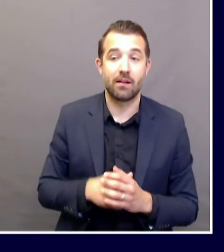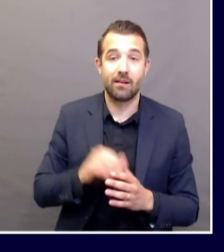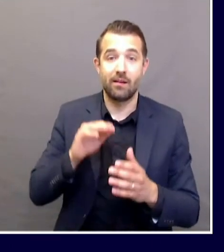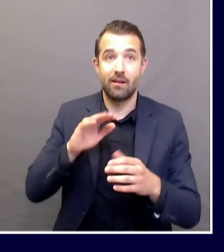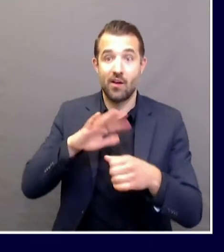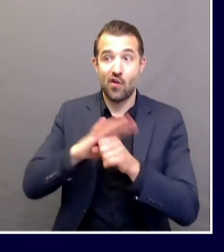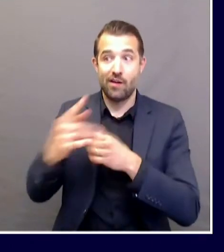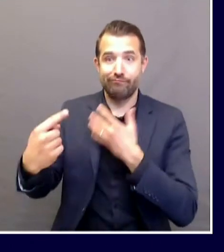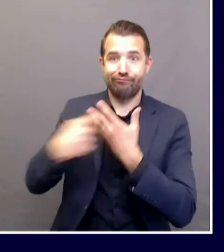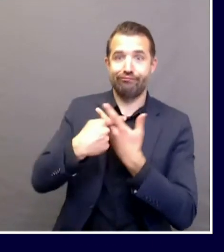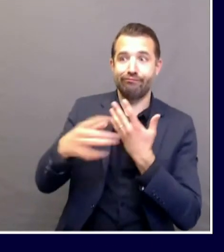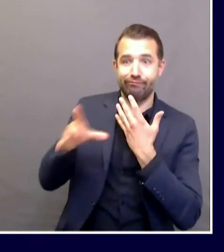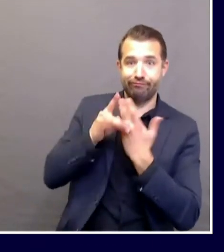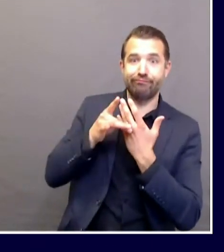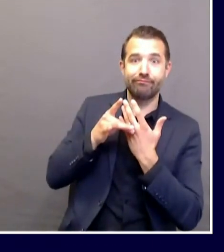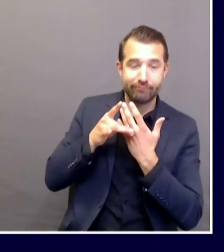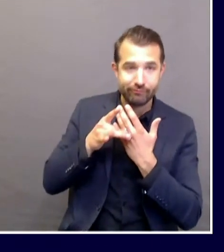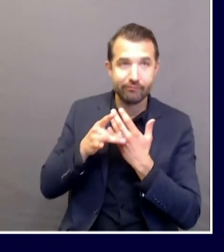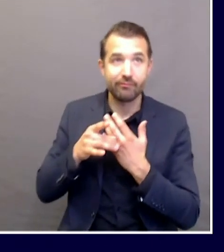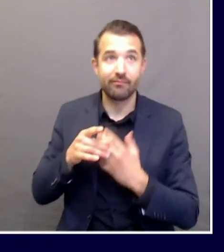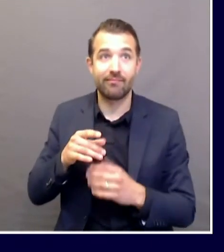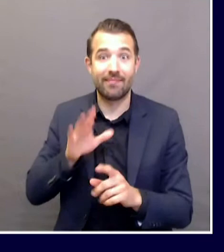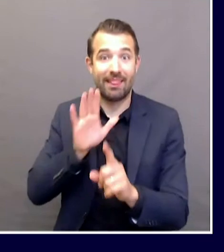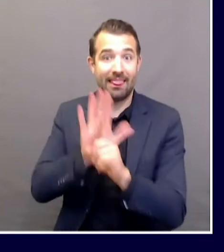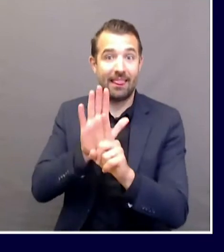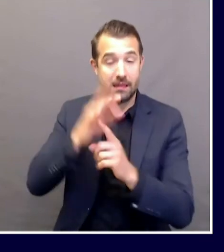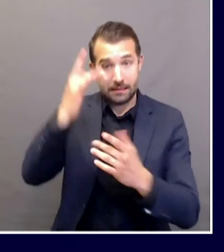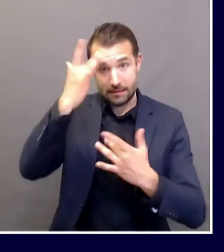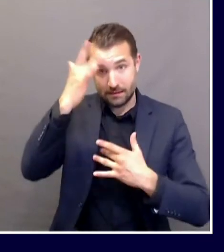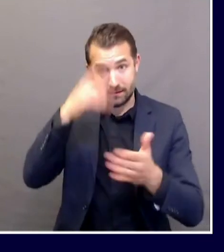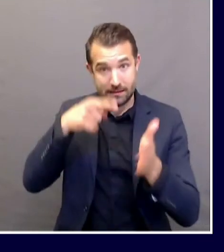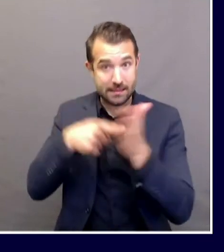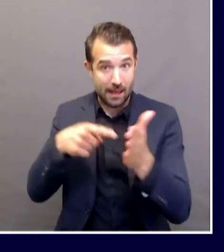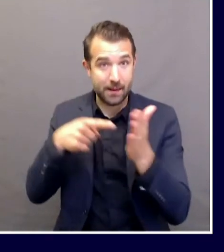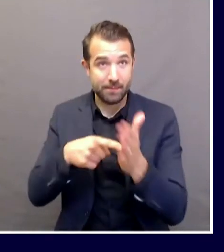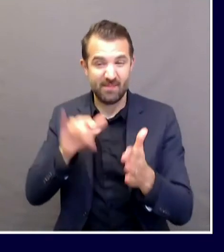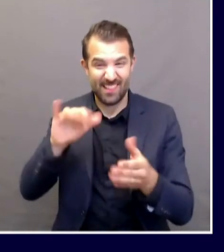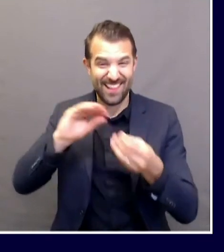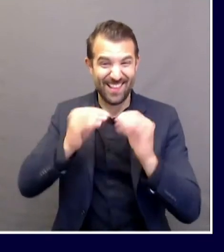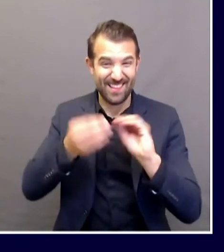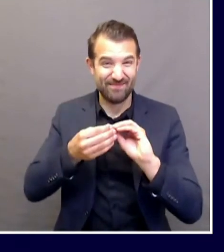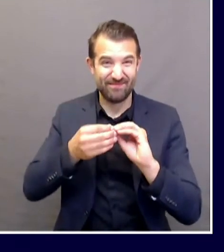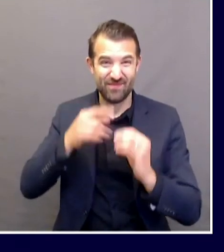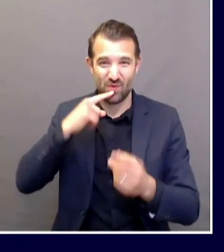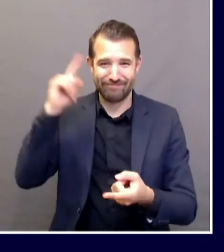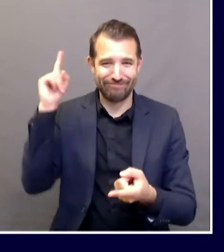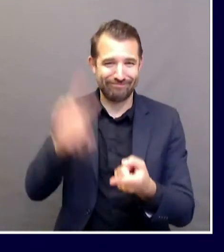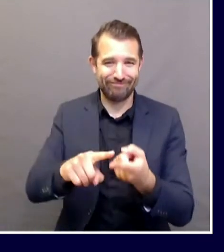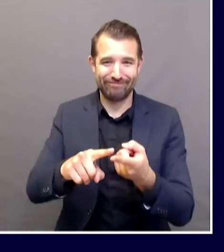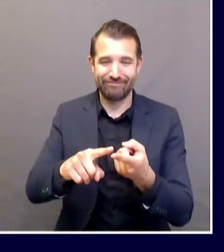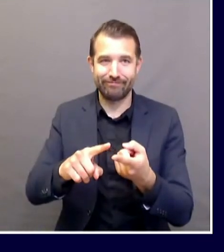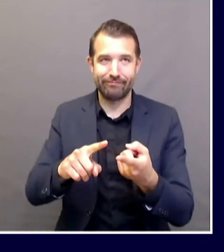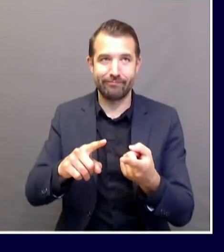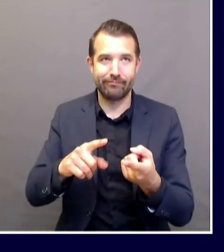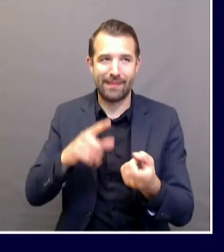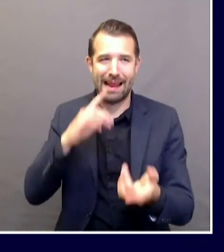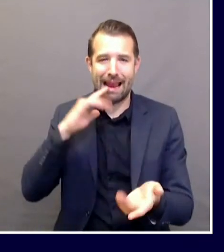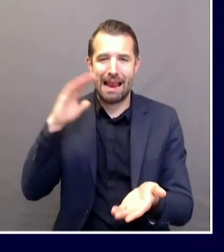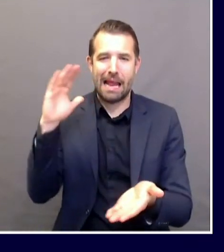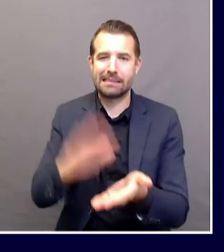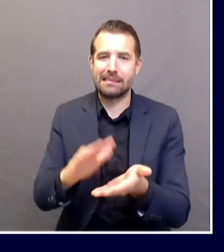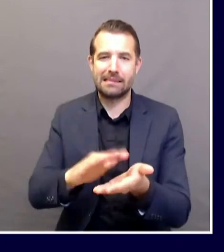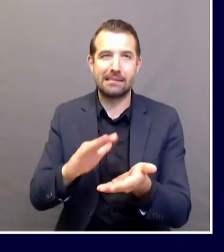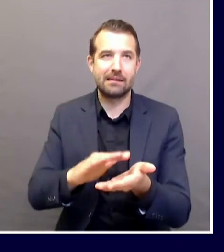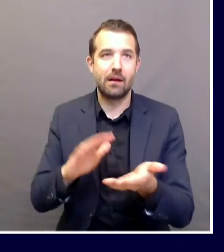reporting symptoms are far lower than among unvaccinated people. Lower, not far lower, lower than